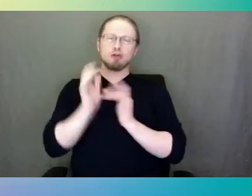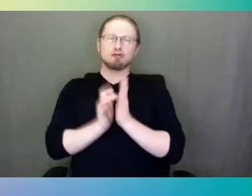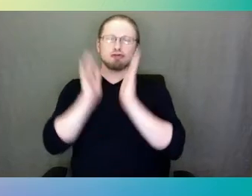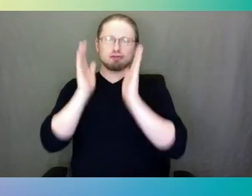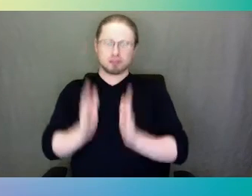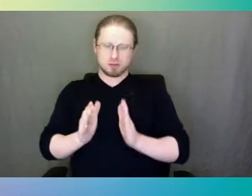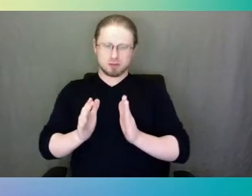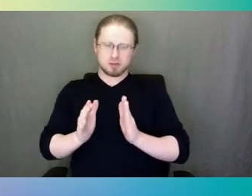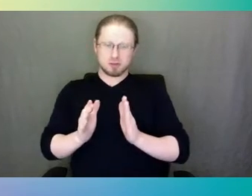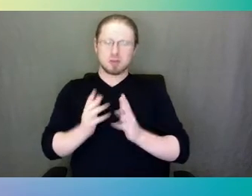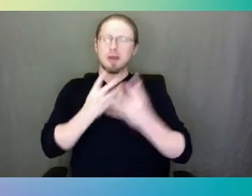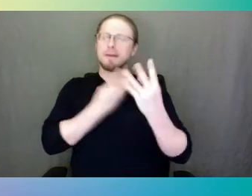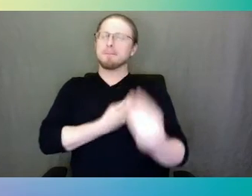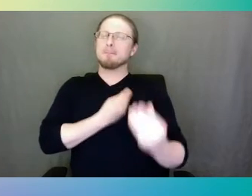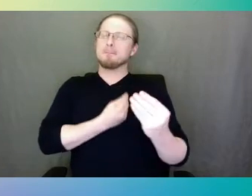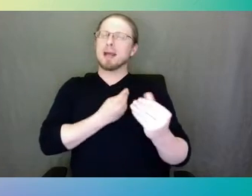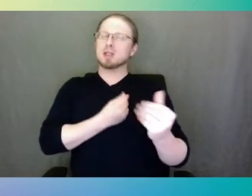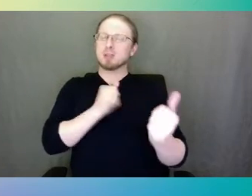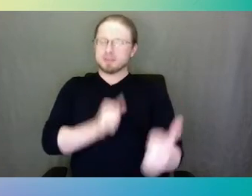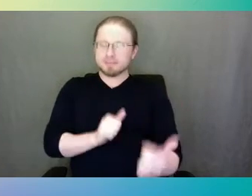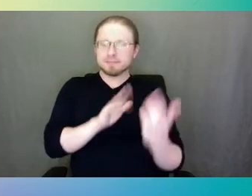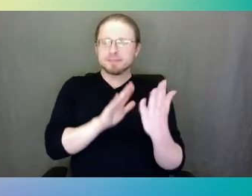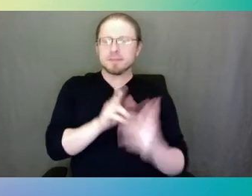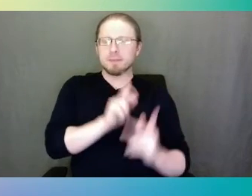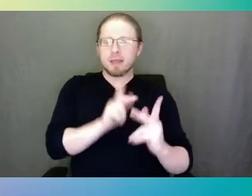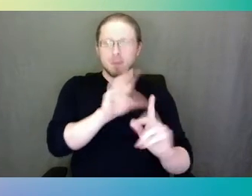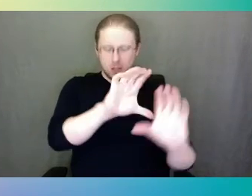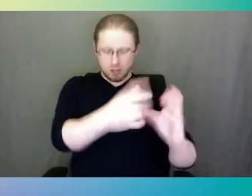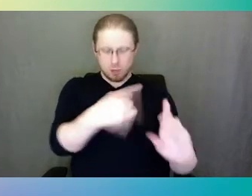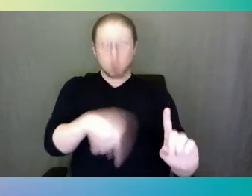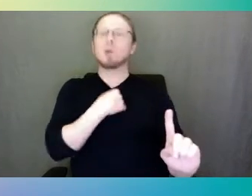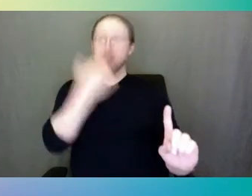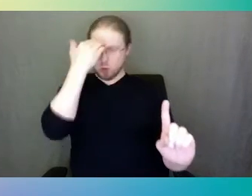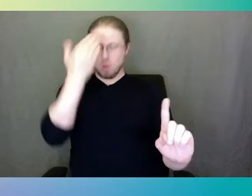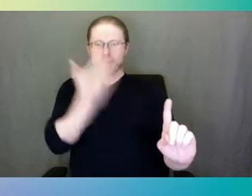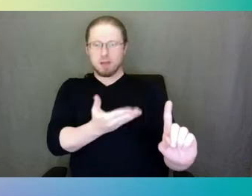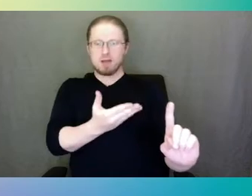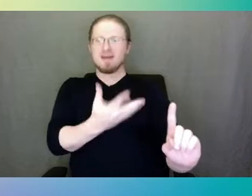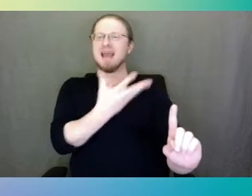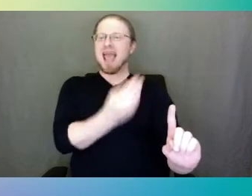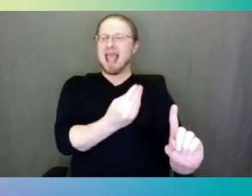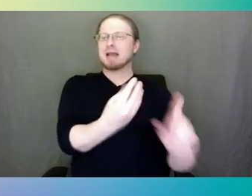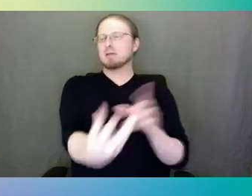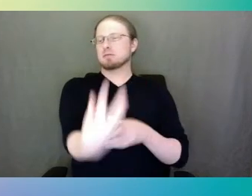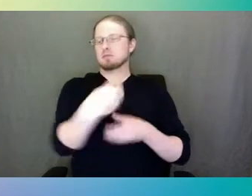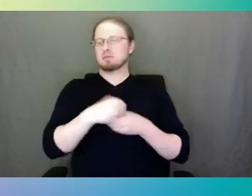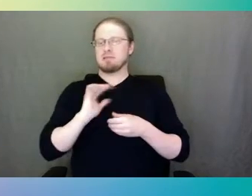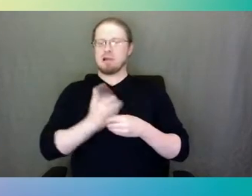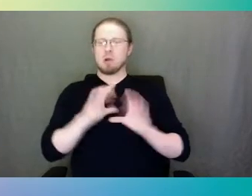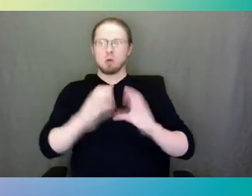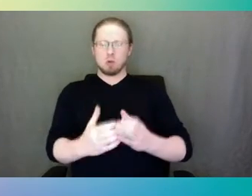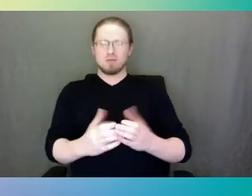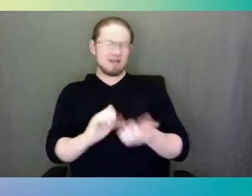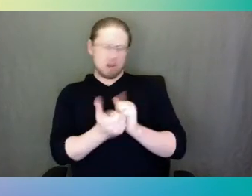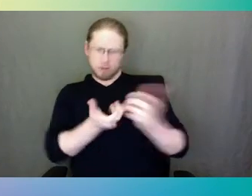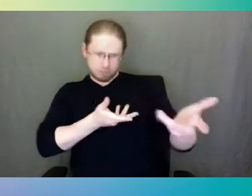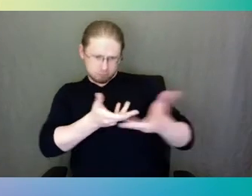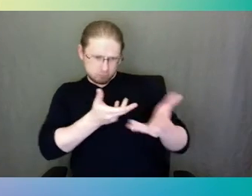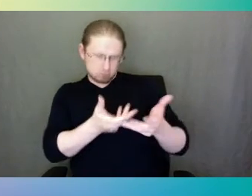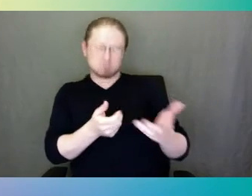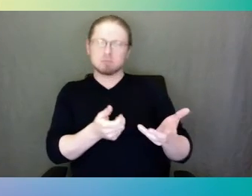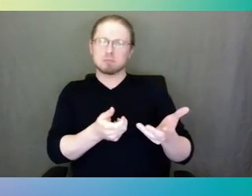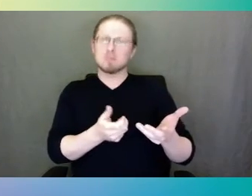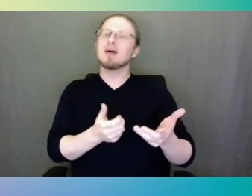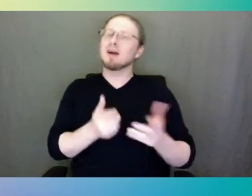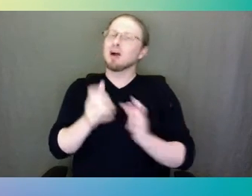group of people that we know exist and are in our midst. And their conclusion was that Christianity is